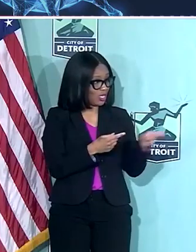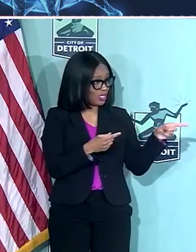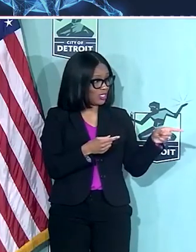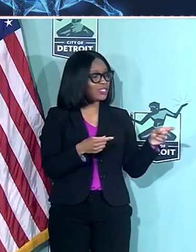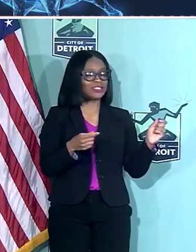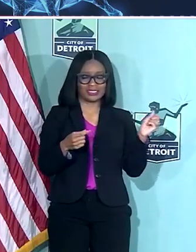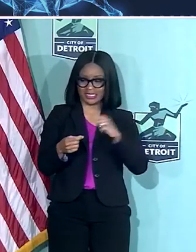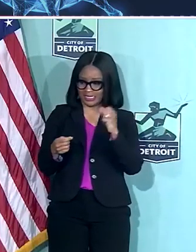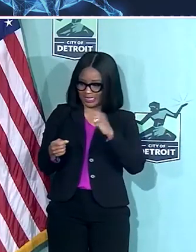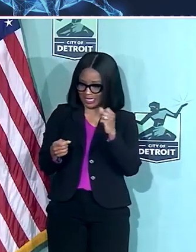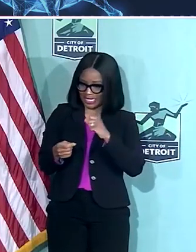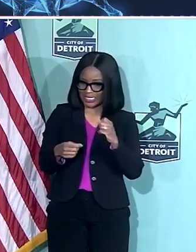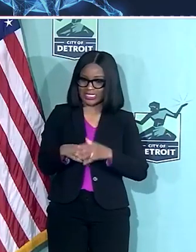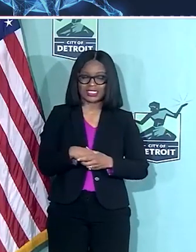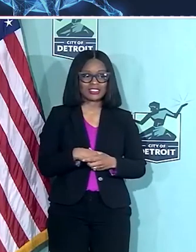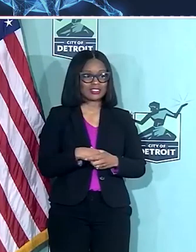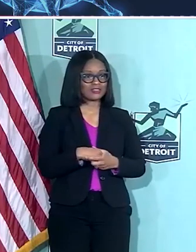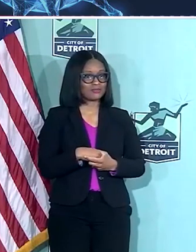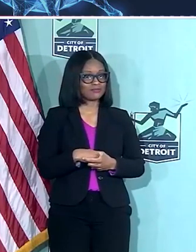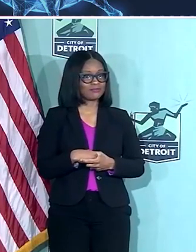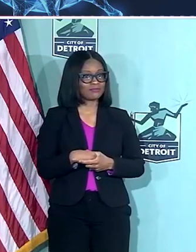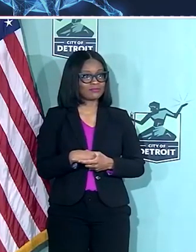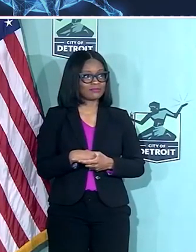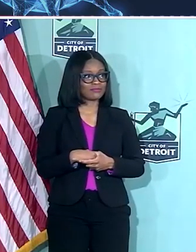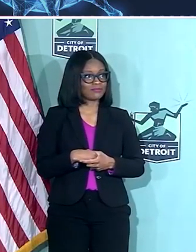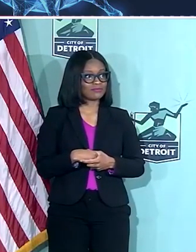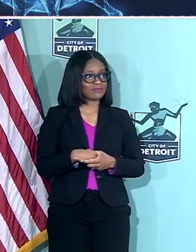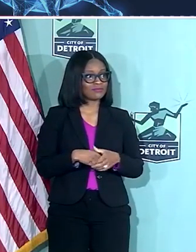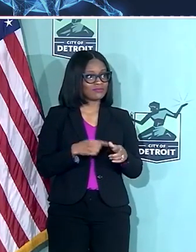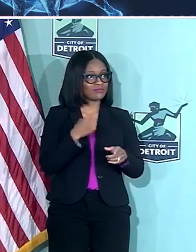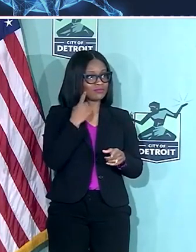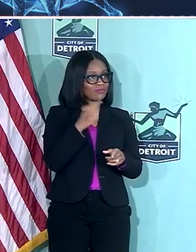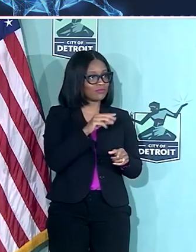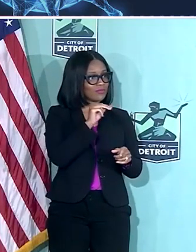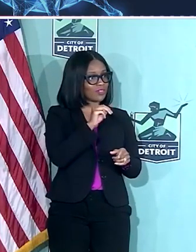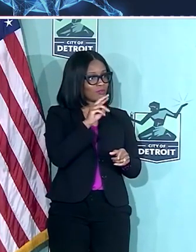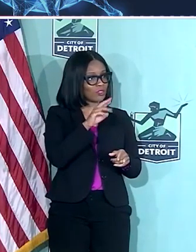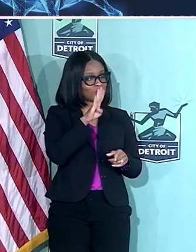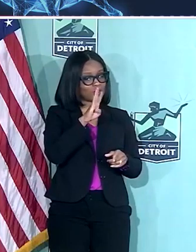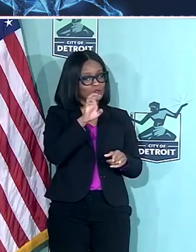Definitely, definitely. Okay, and for Mr. Brown,